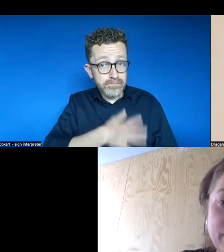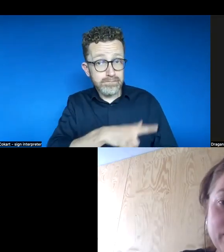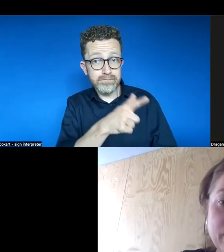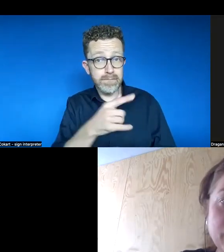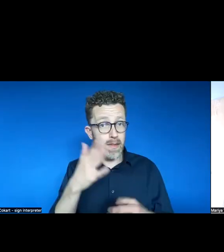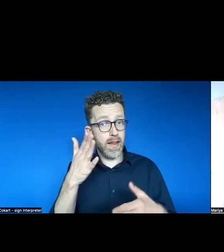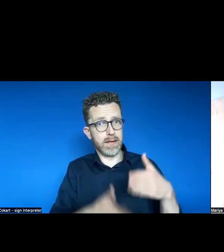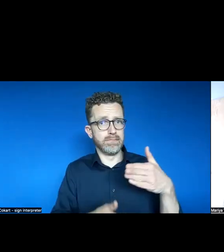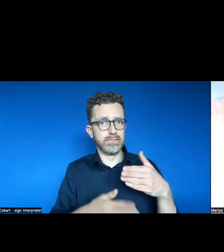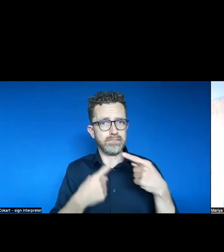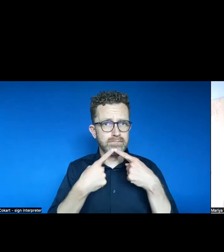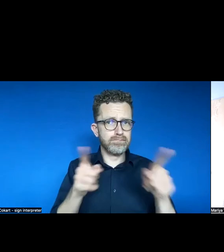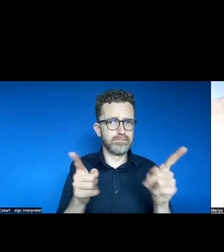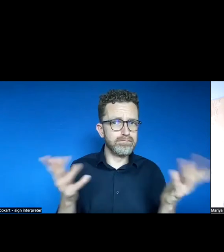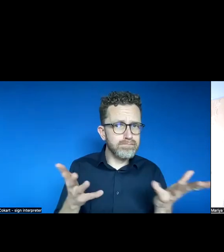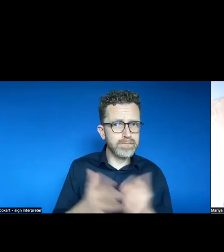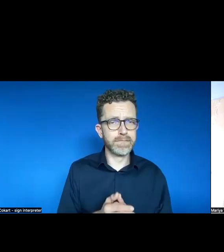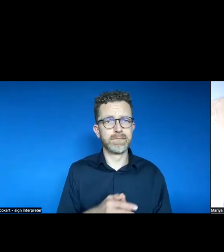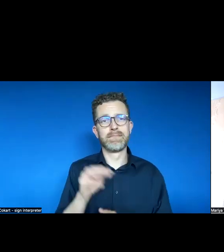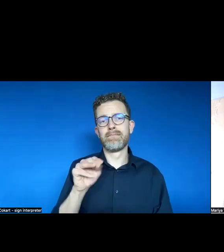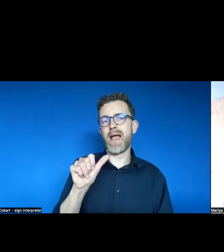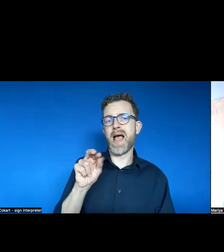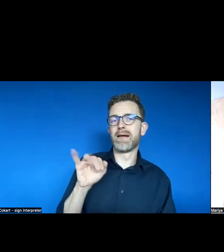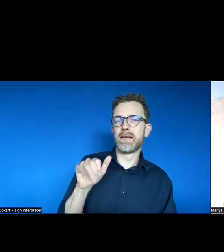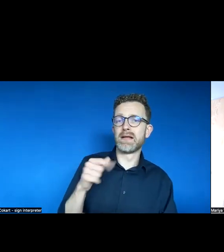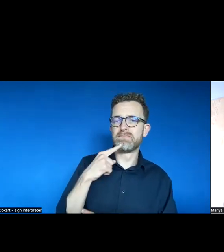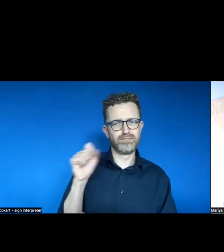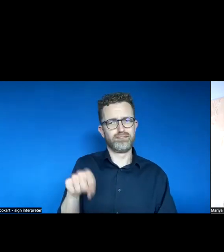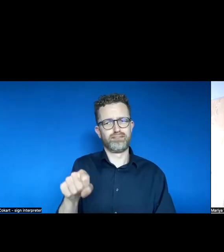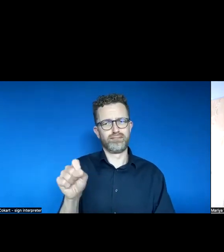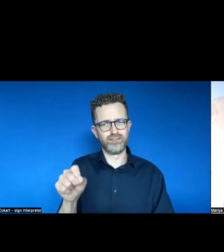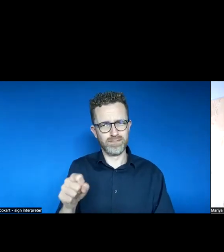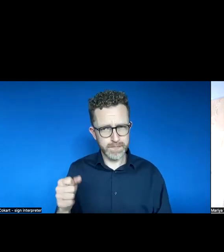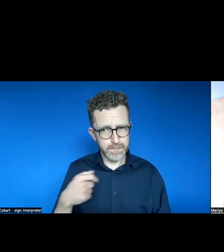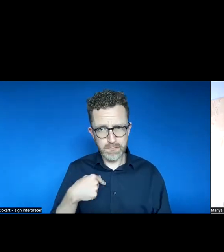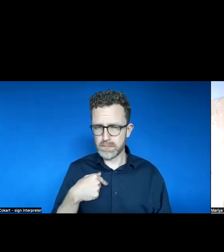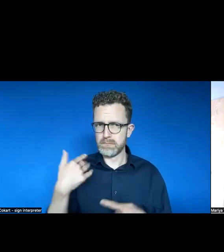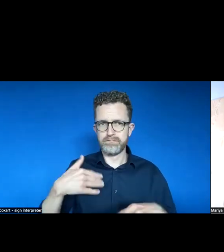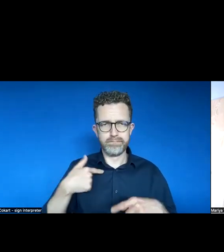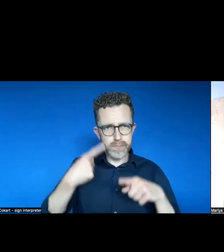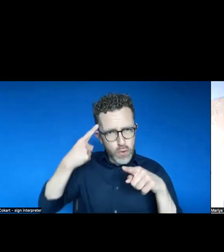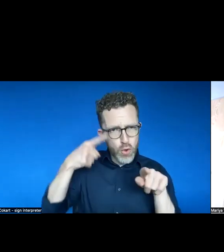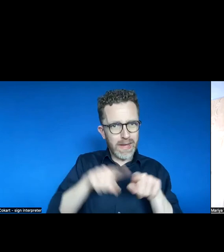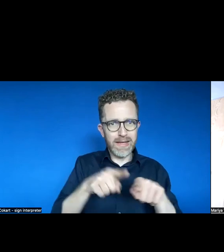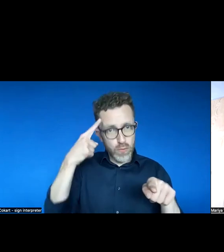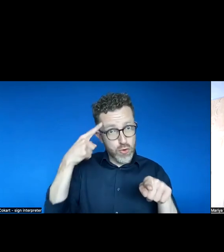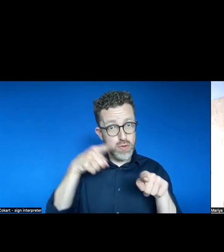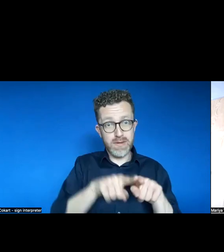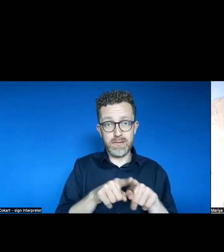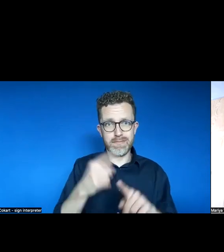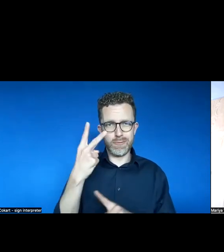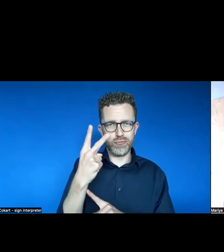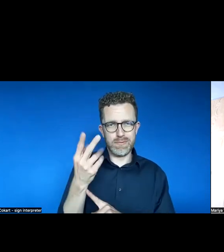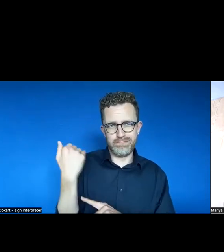with Galina and Mariana that, of course, war is a terrible situation, but it's a great opportunity to